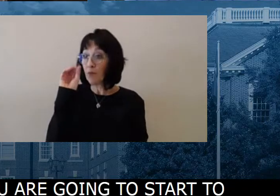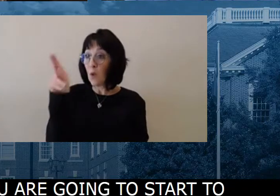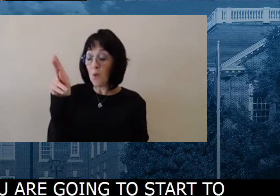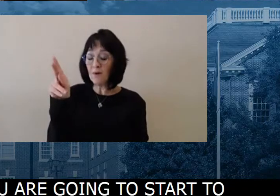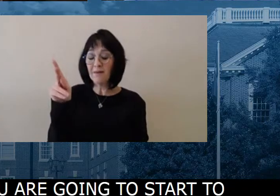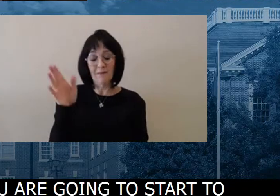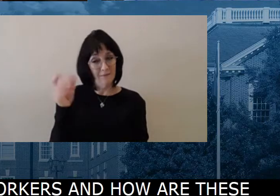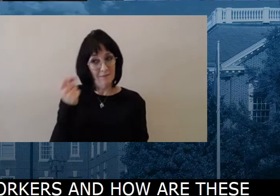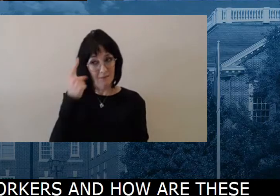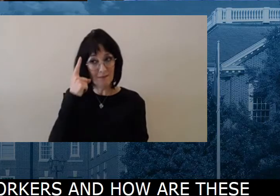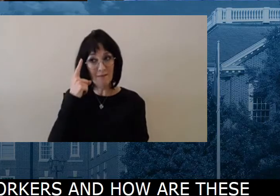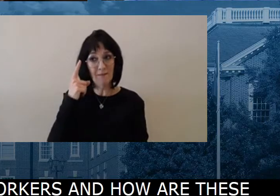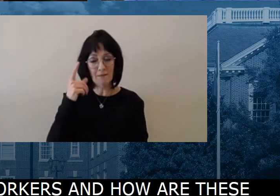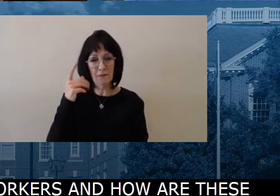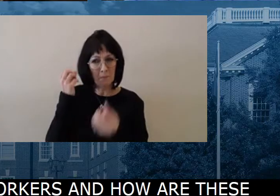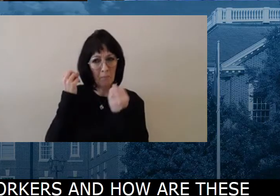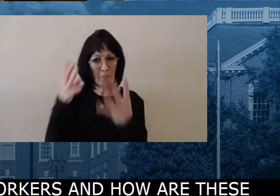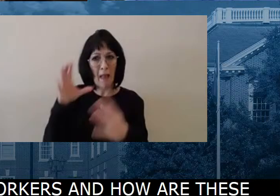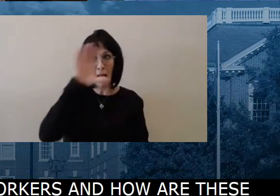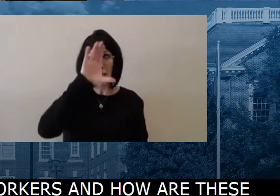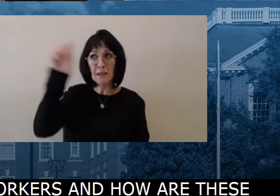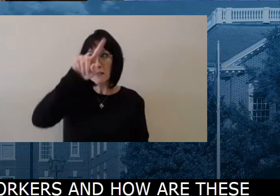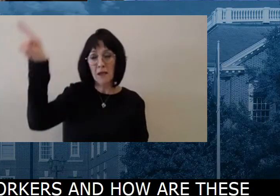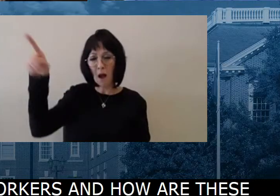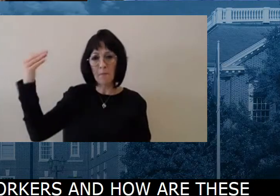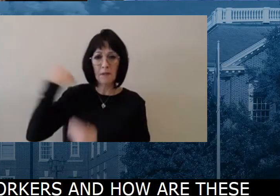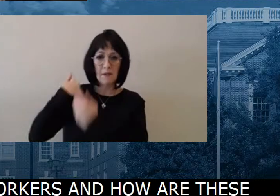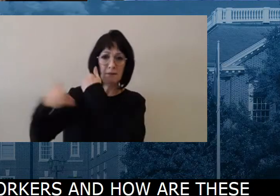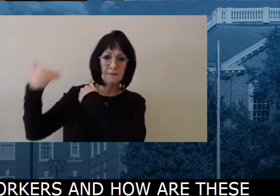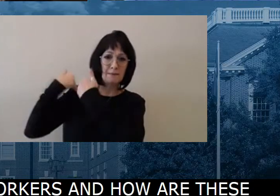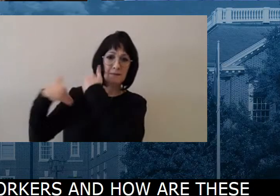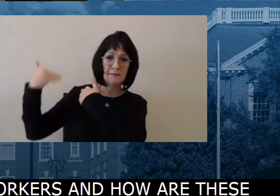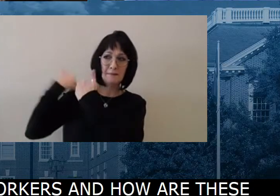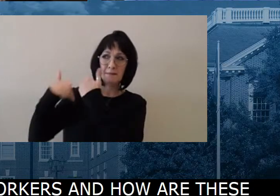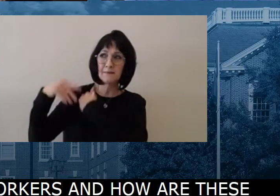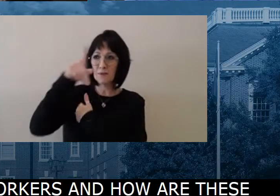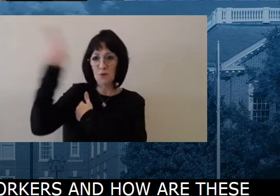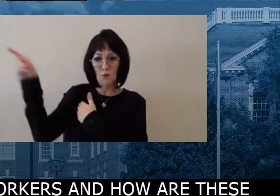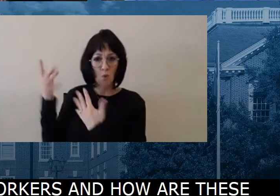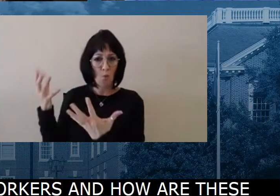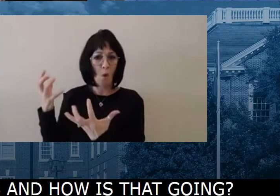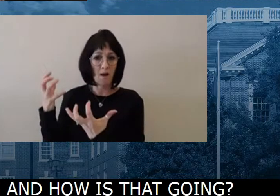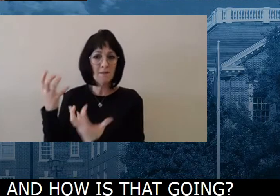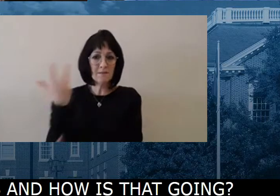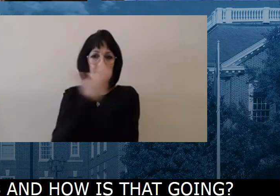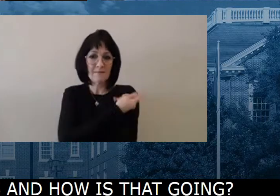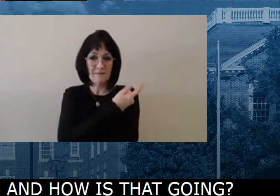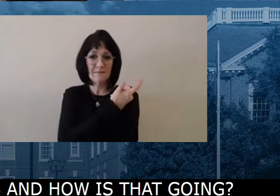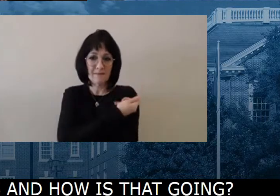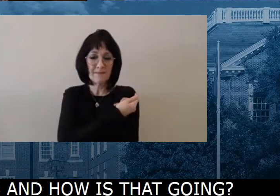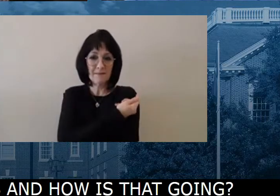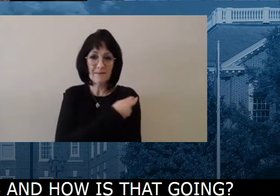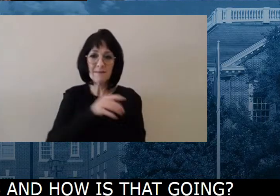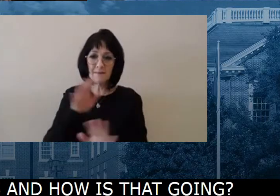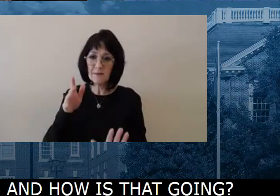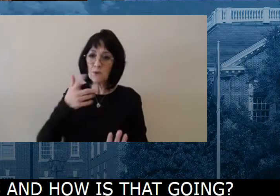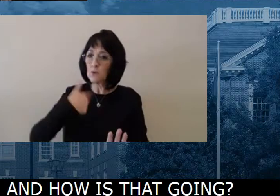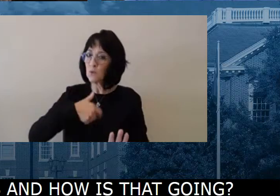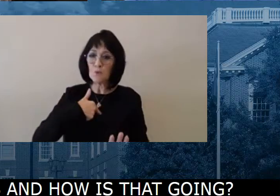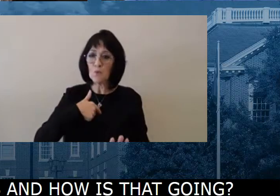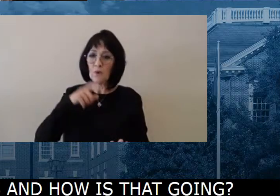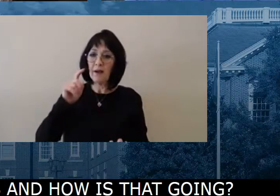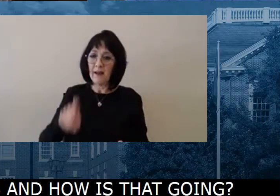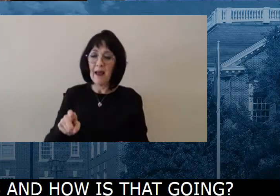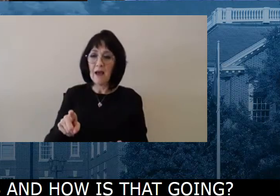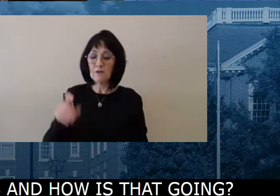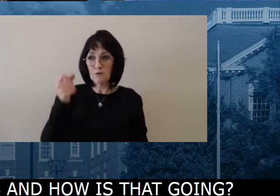And so there's been a lot of interaction. We've taken a more objective kind of science-based approach towards risk